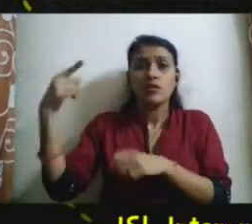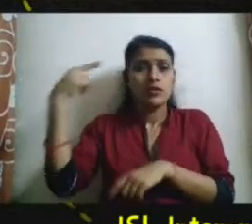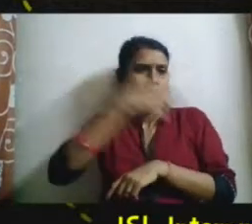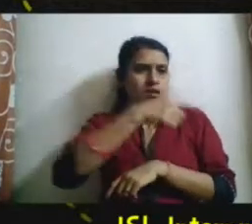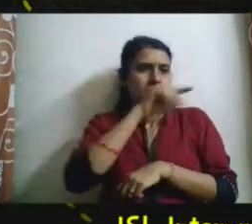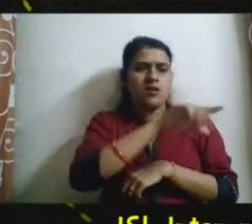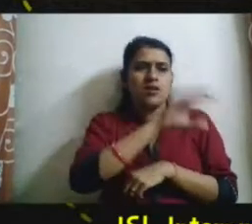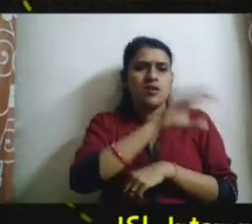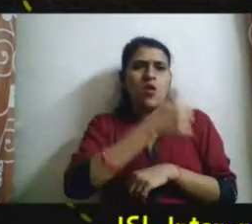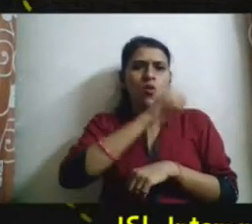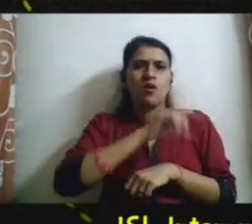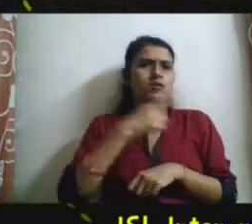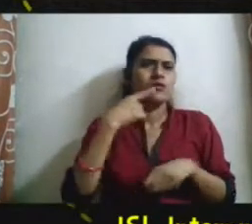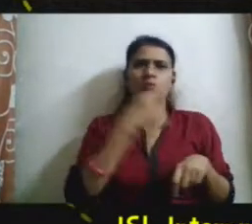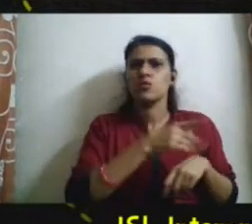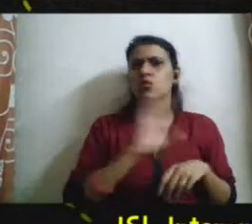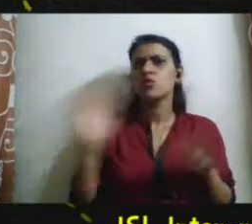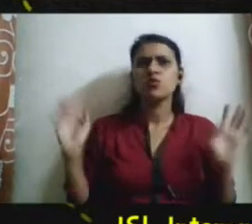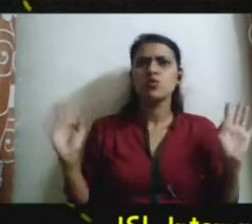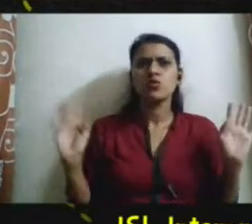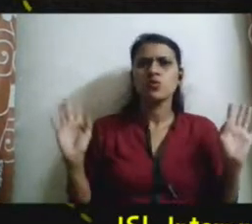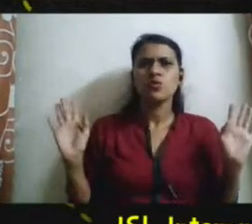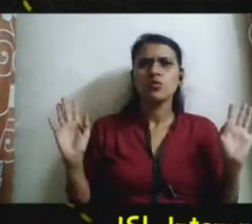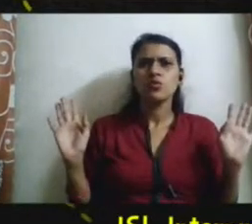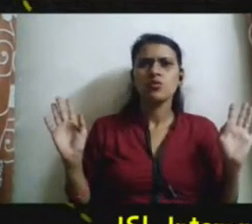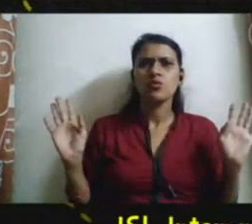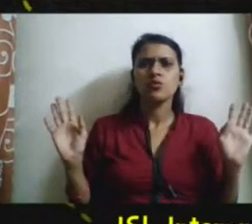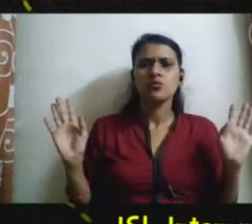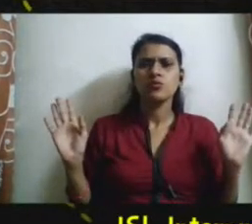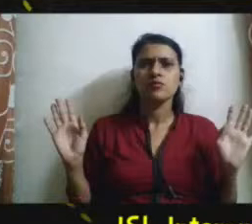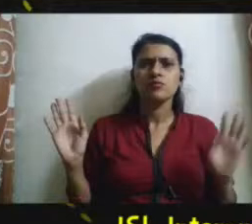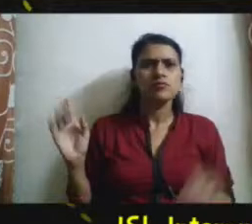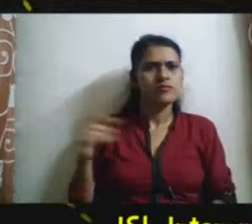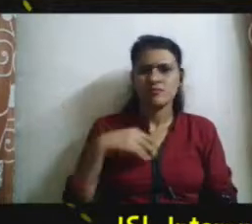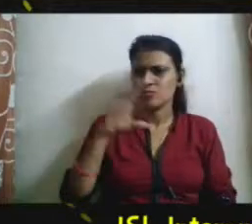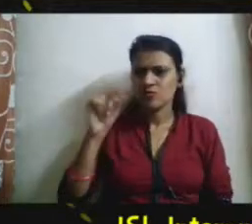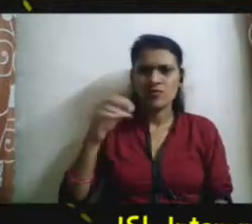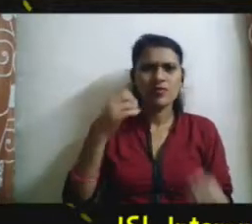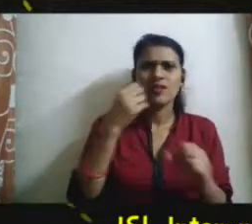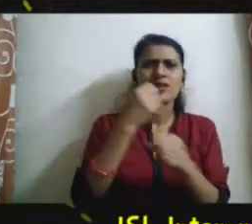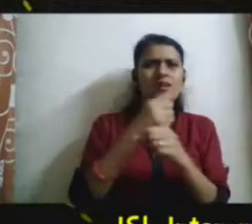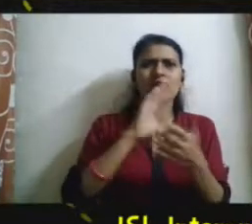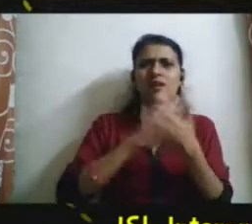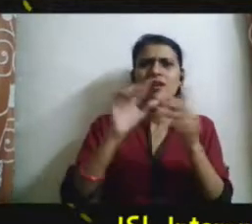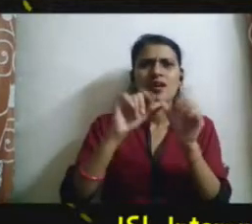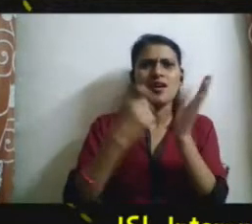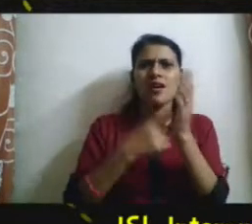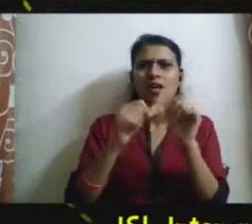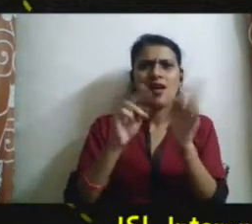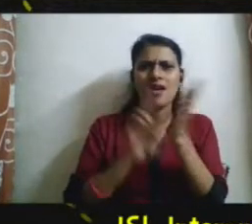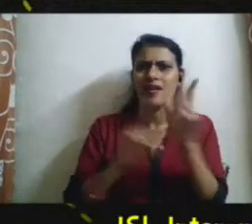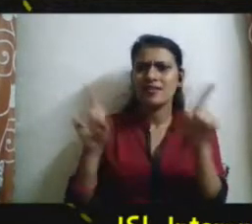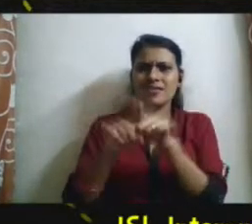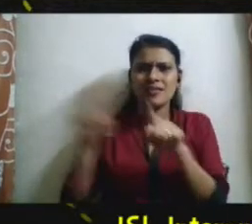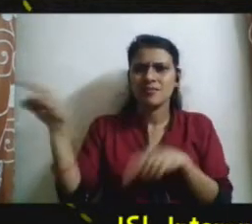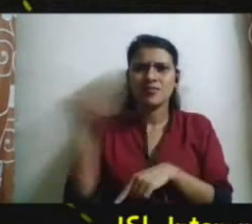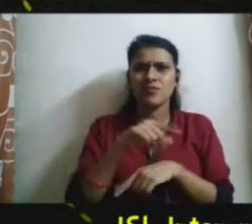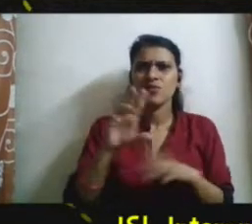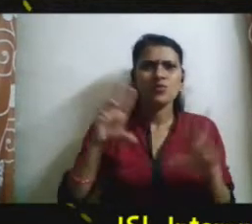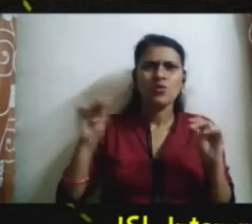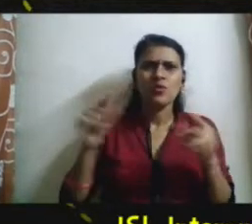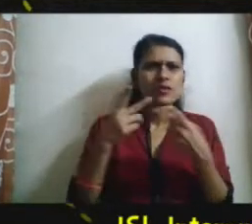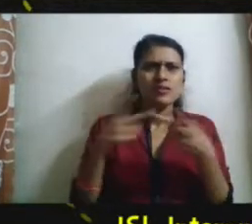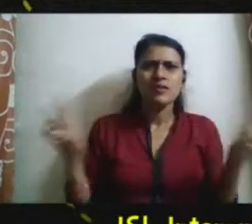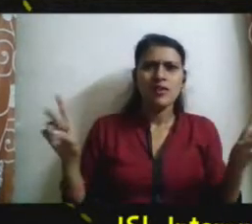find their supposedly orthodox view, because I don't think gharana is orthodox. So I think it gives you the